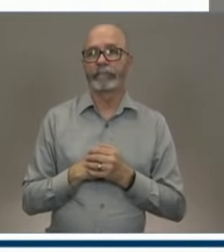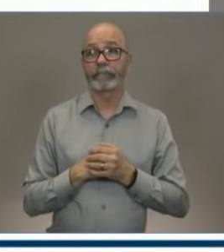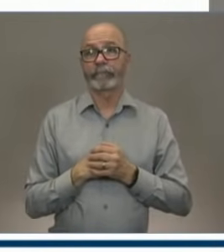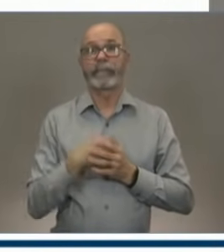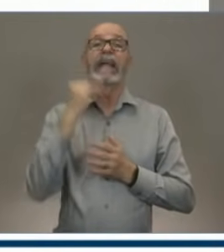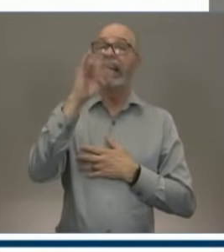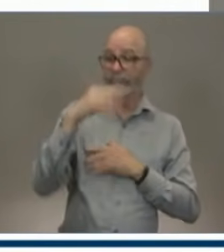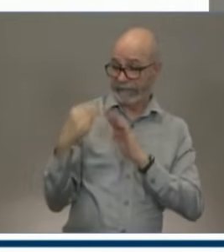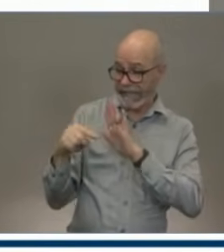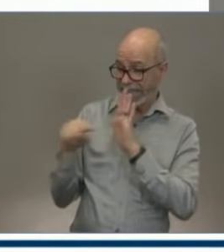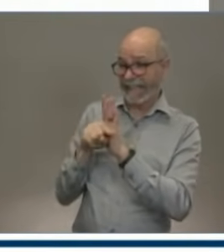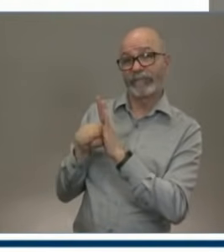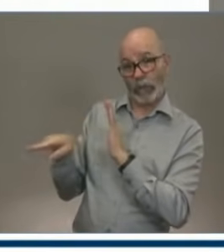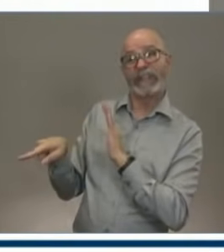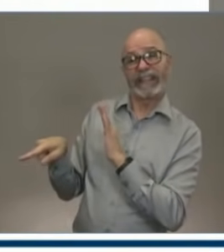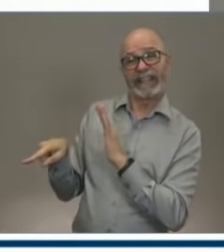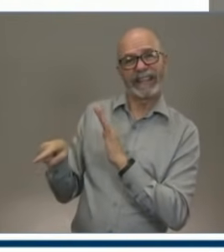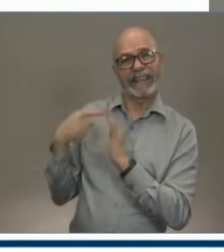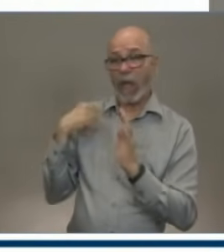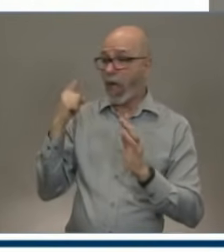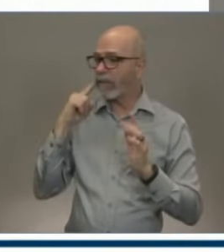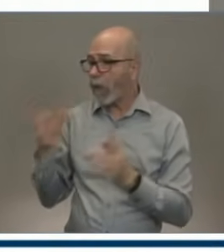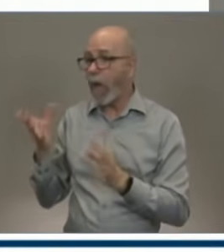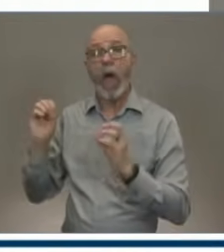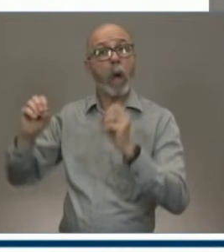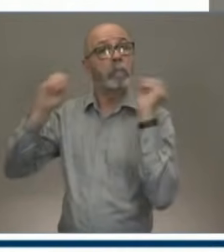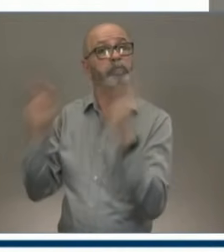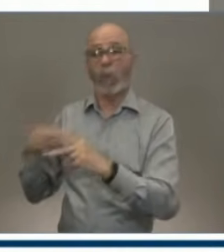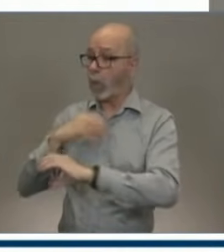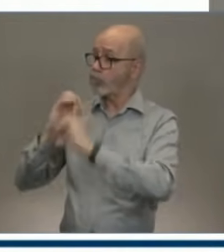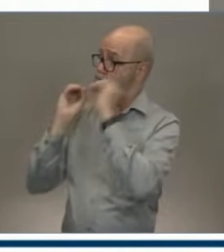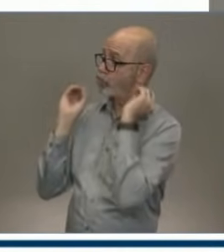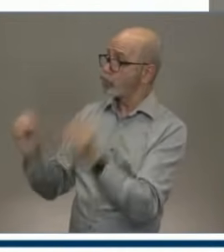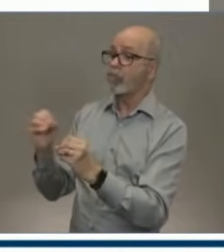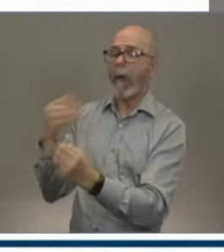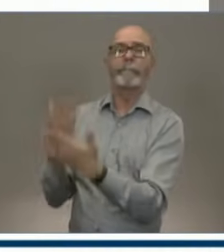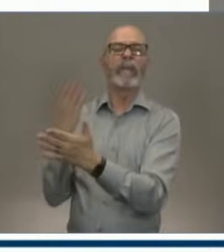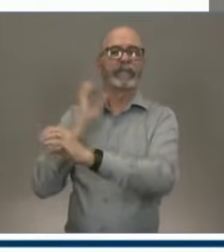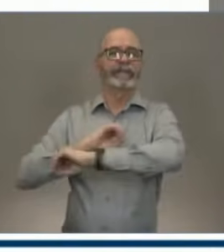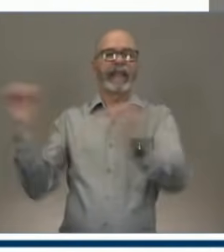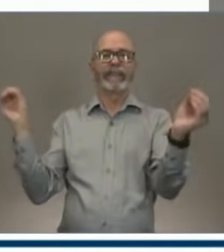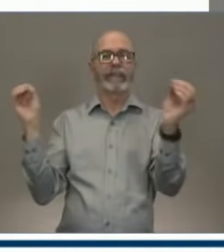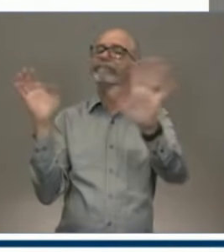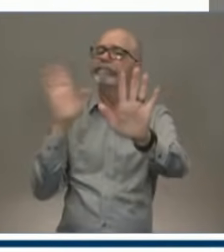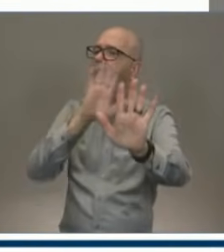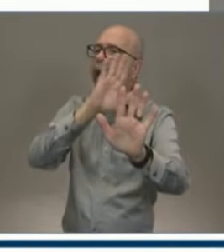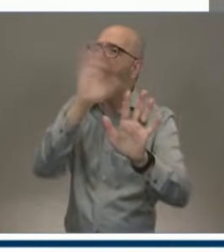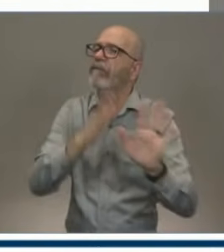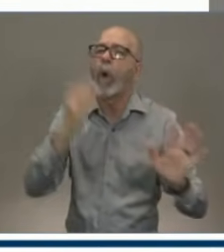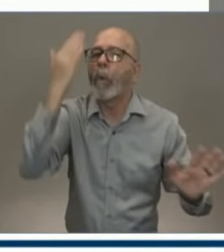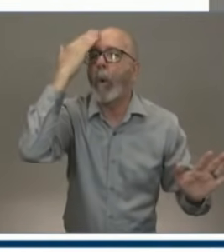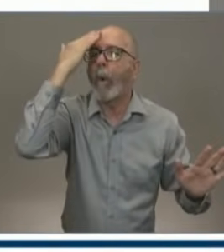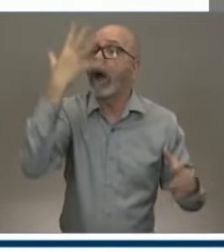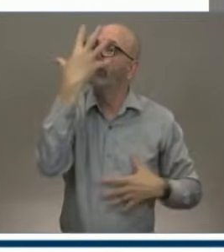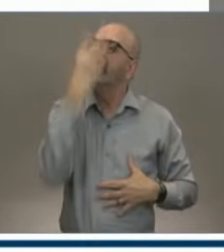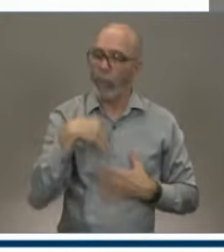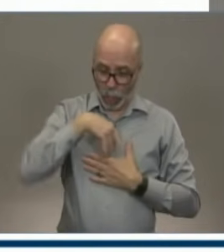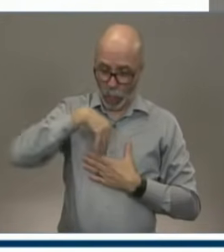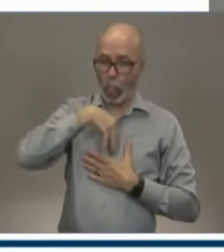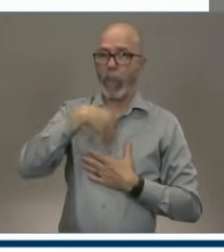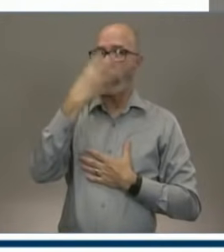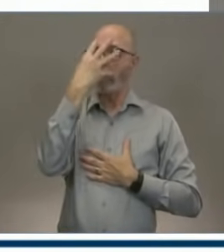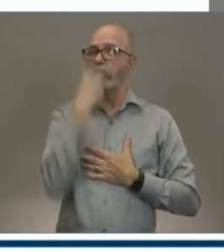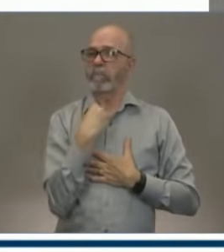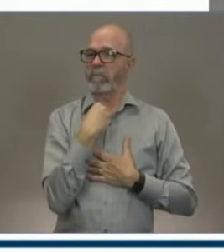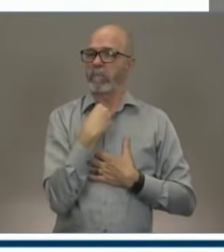result is not a definitive proof that somebody is not infectious. It's a good indication that they're negative at the